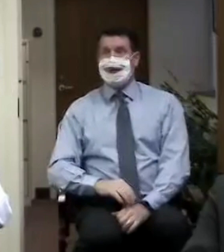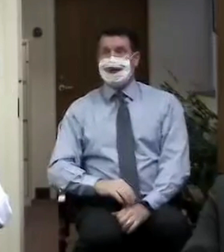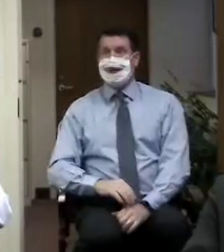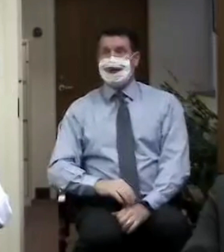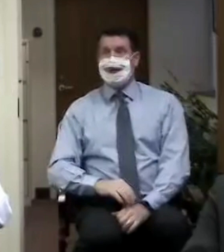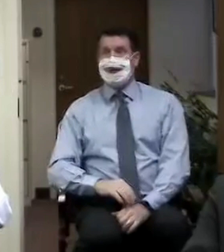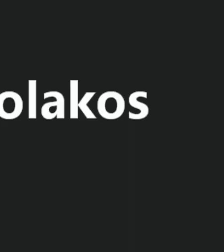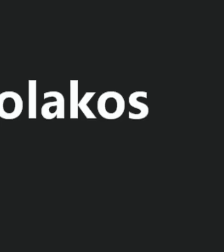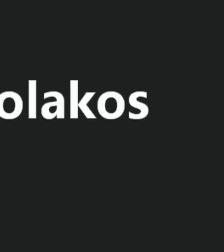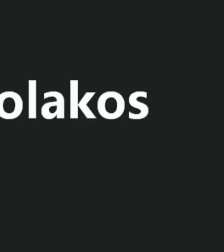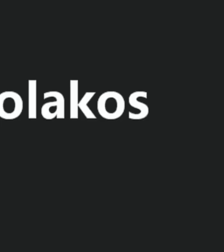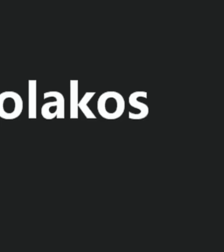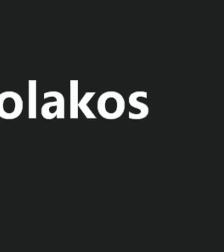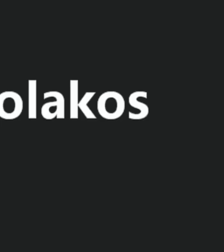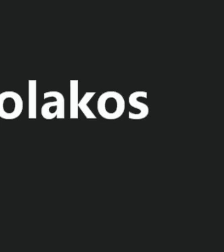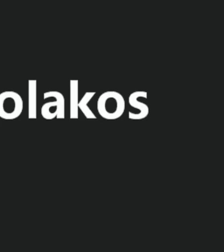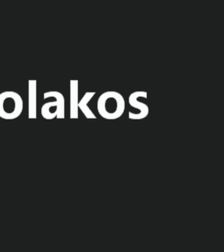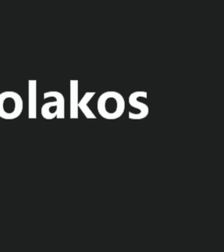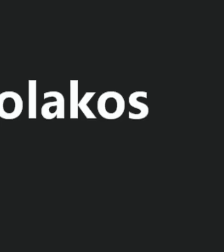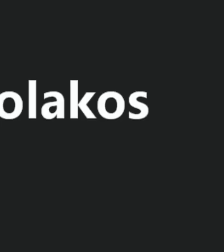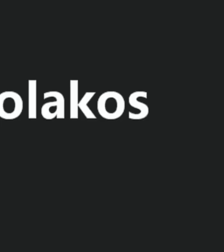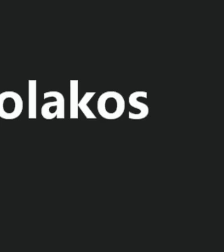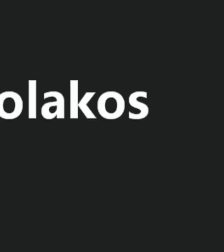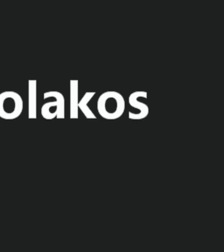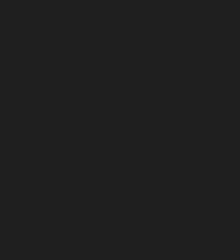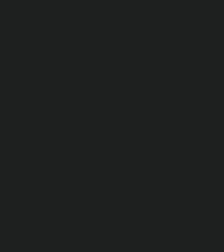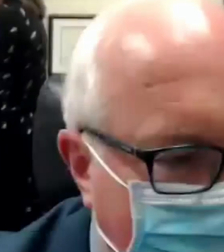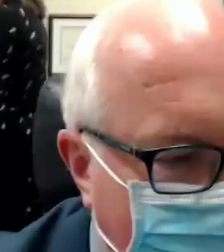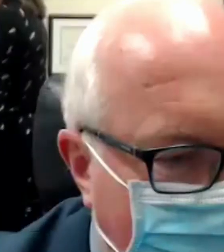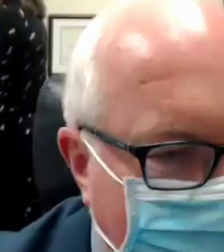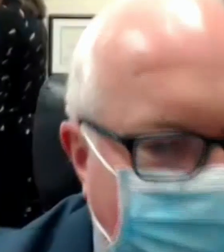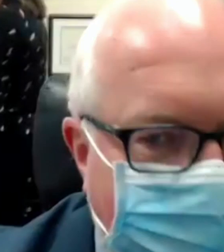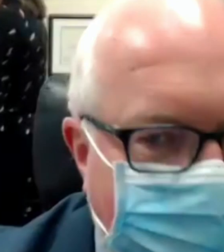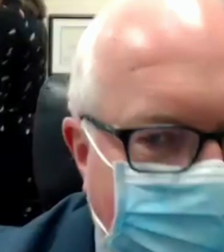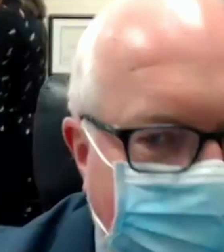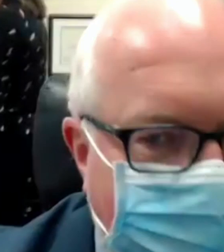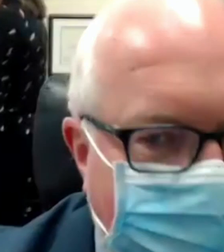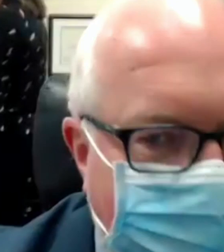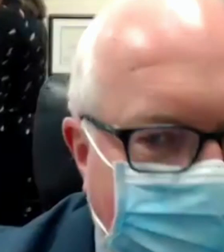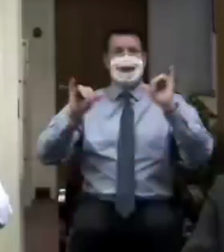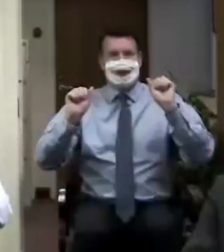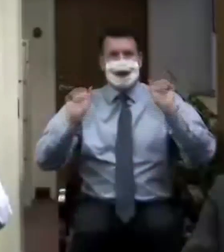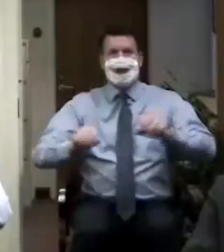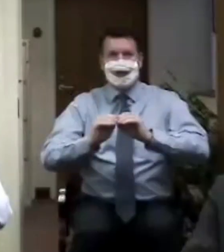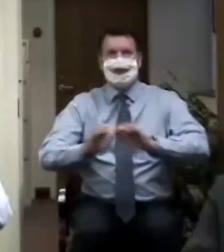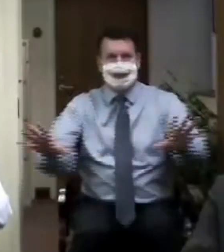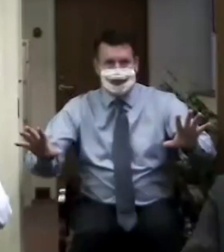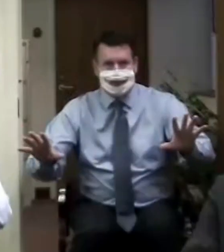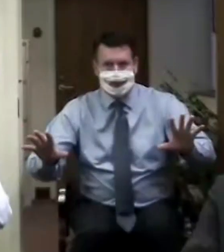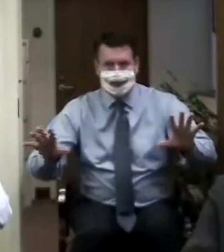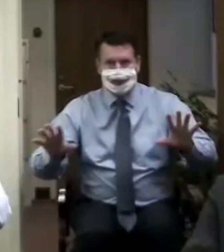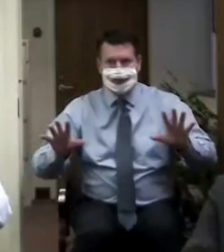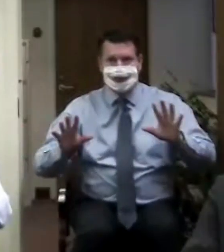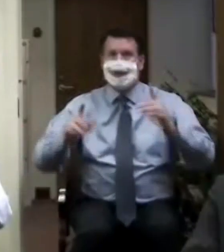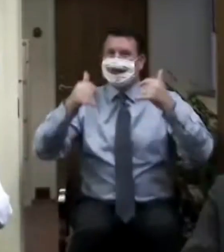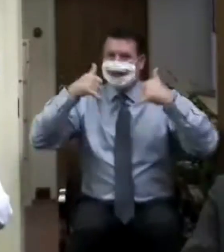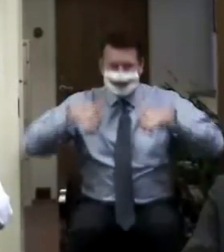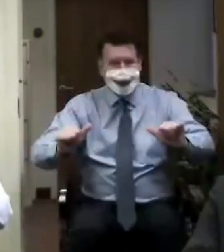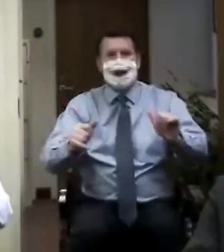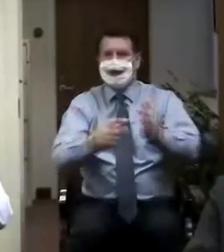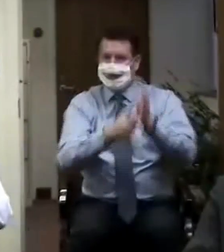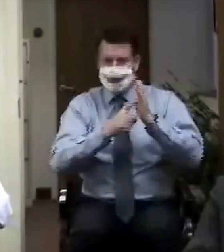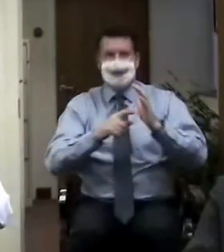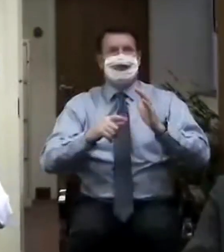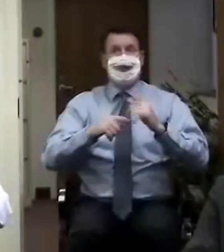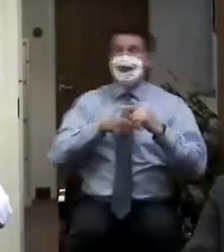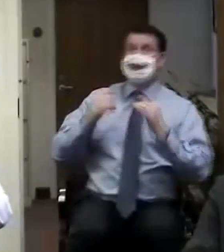rapidly. So we have to continue with our social distancing as we're doing, but we can provide safe care